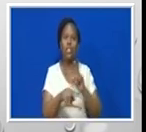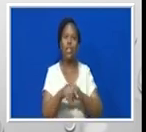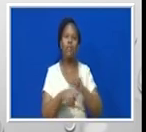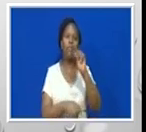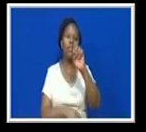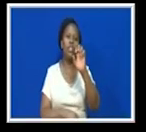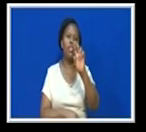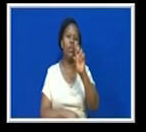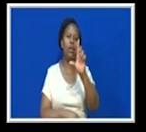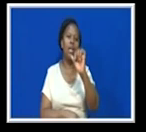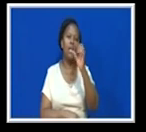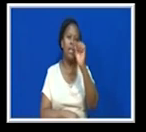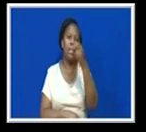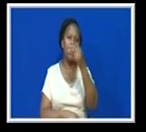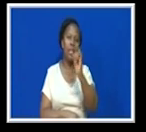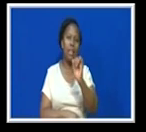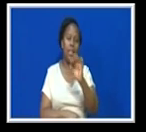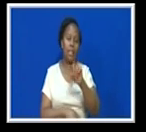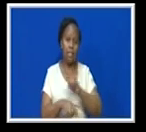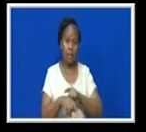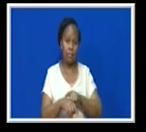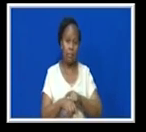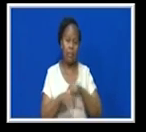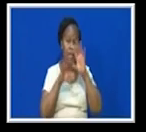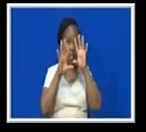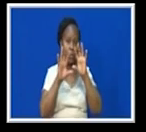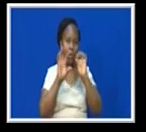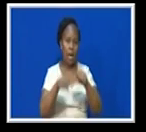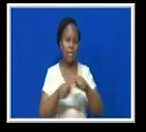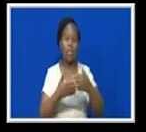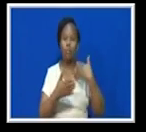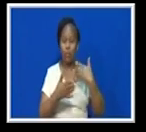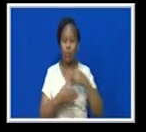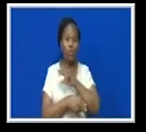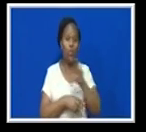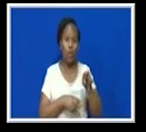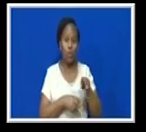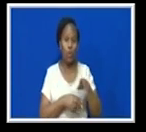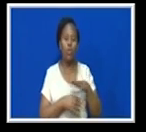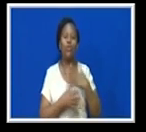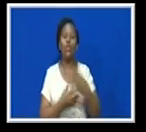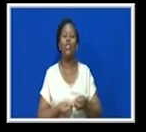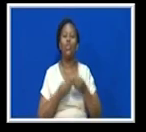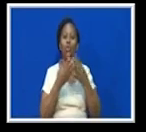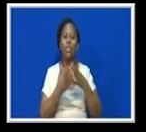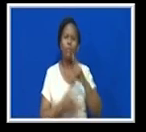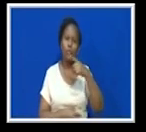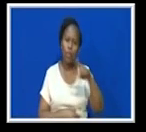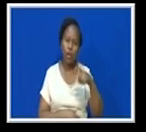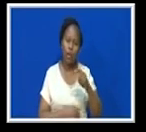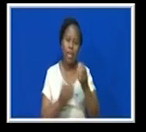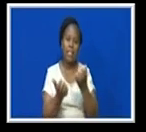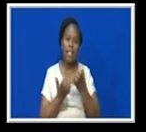Neolithic period. So as we agreed earlier as historians, for you to fully provide the correct